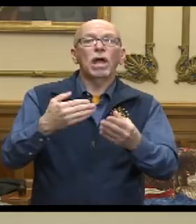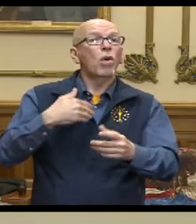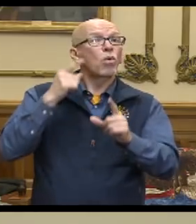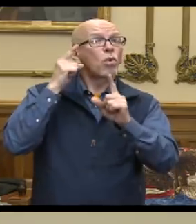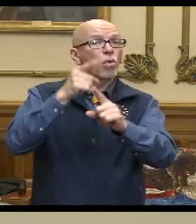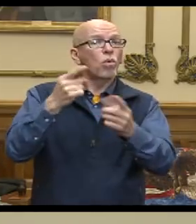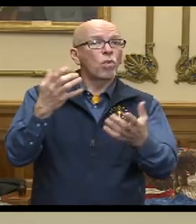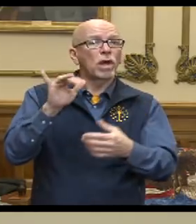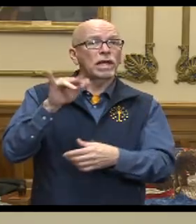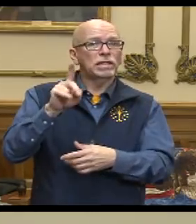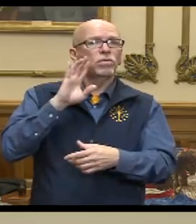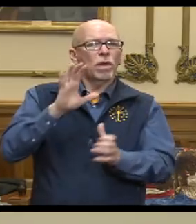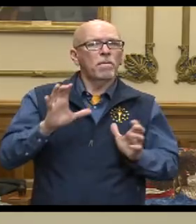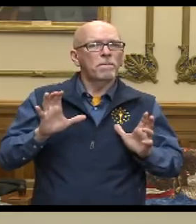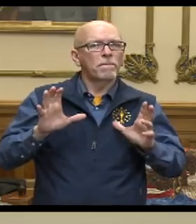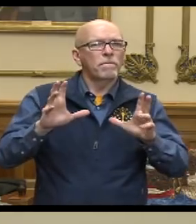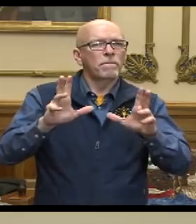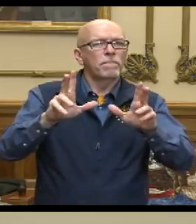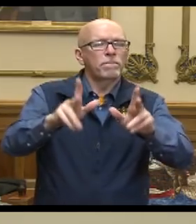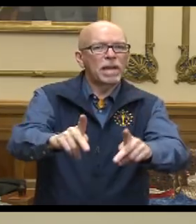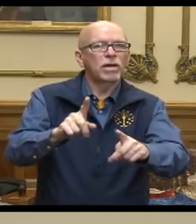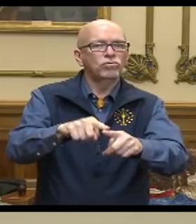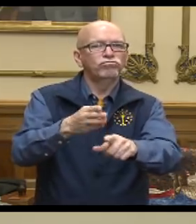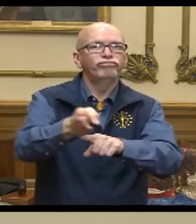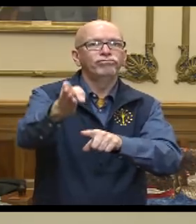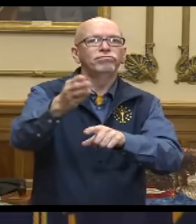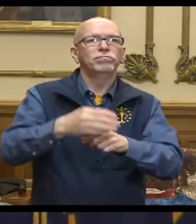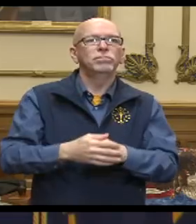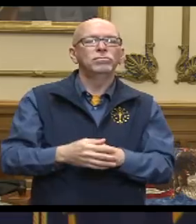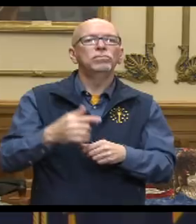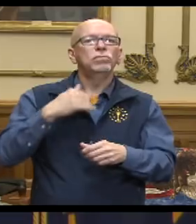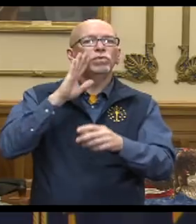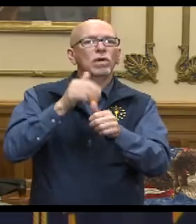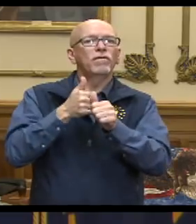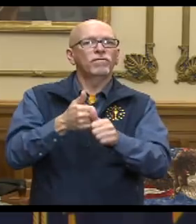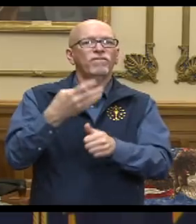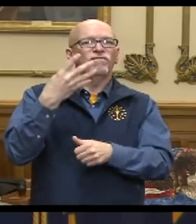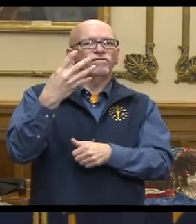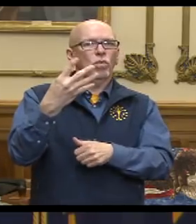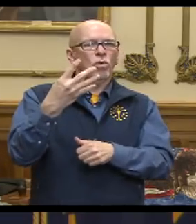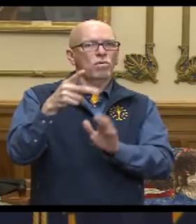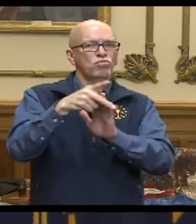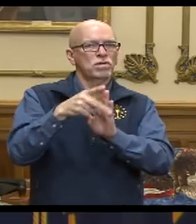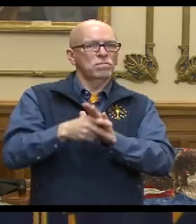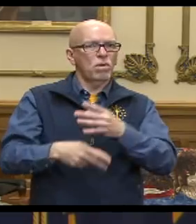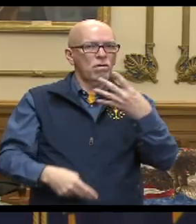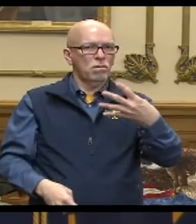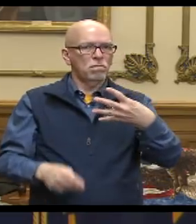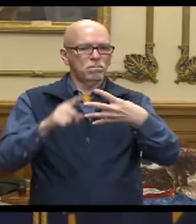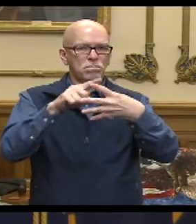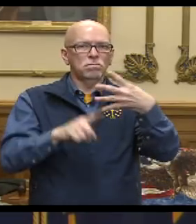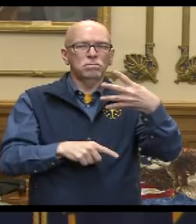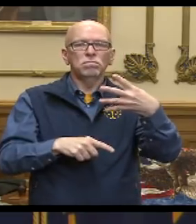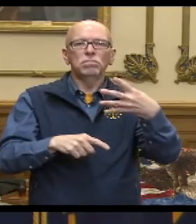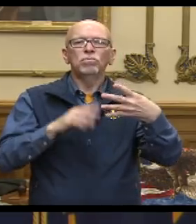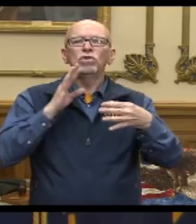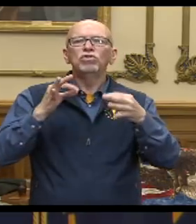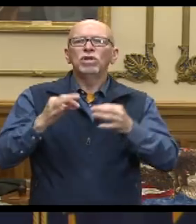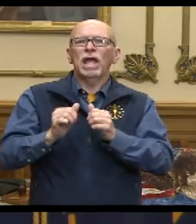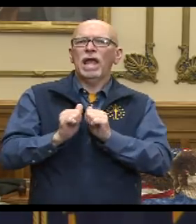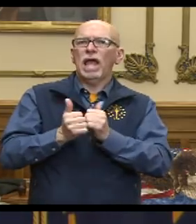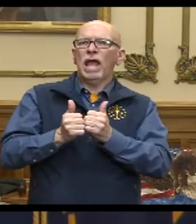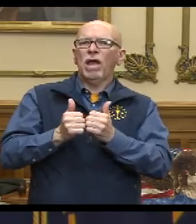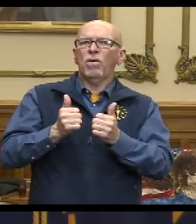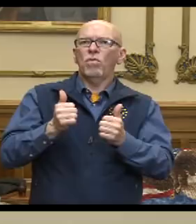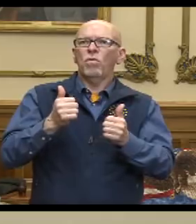Indiana back on track. We will follow 4 guiding principles to determine how